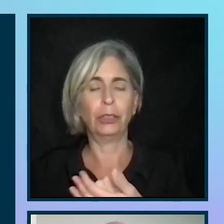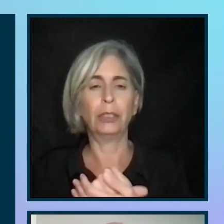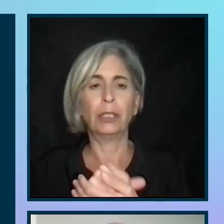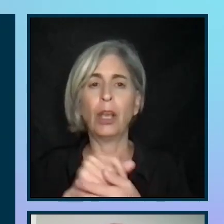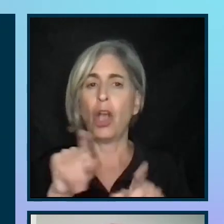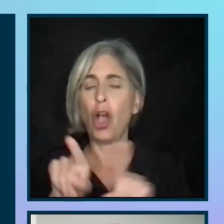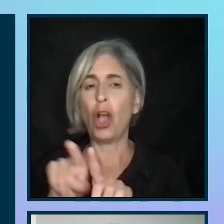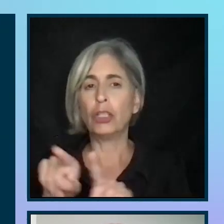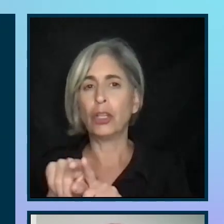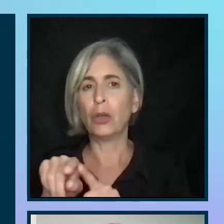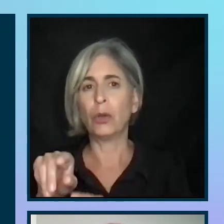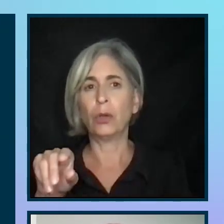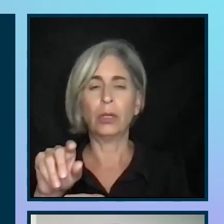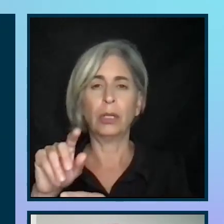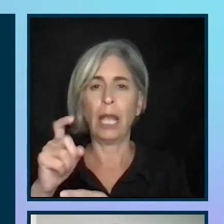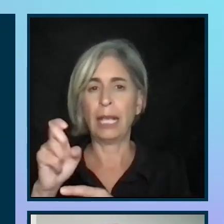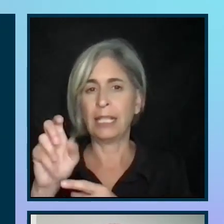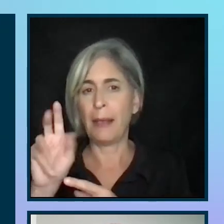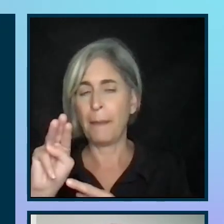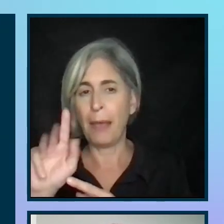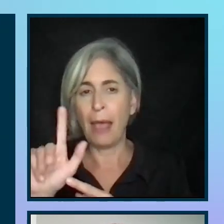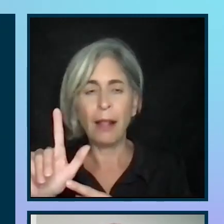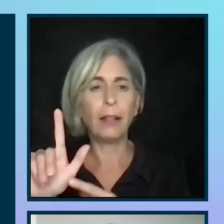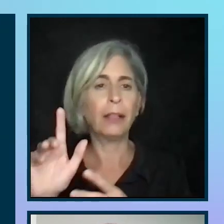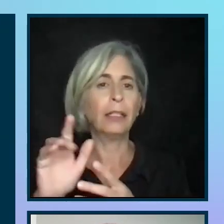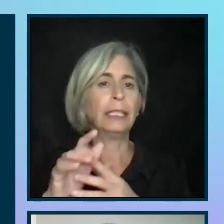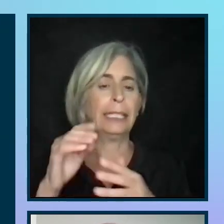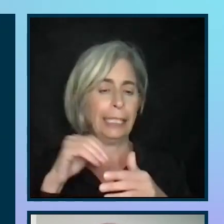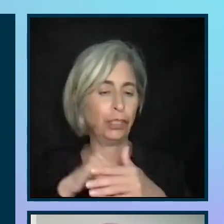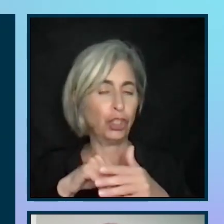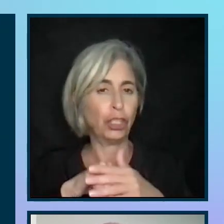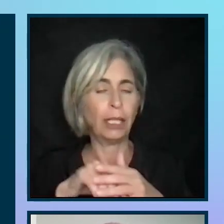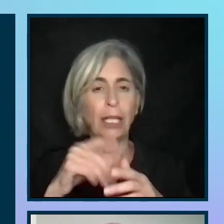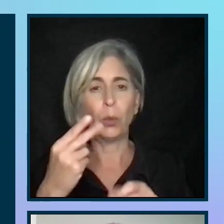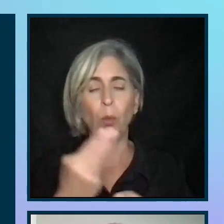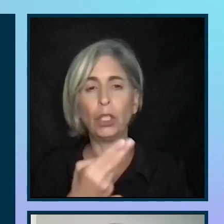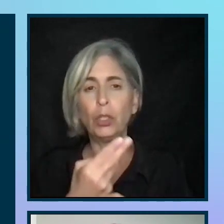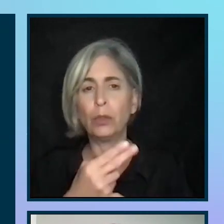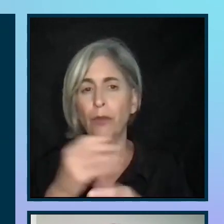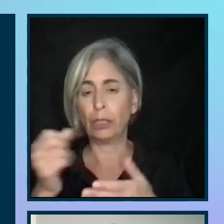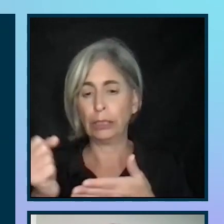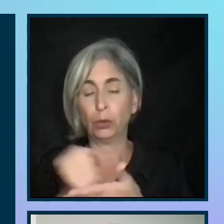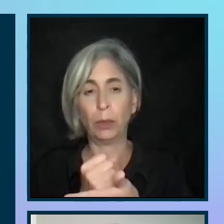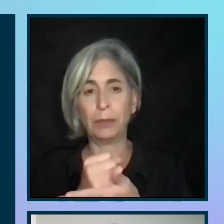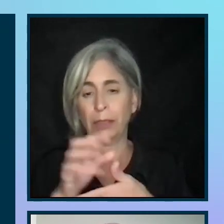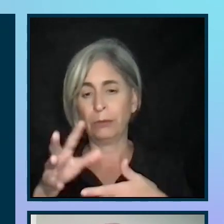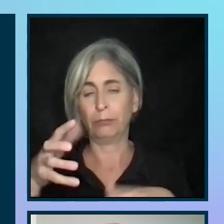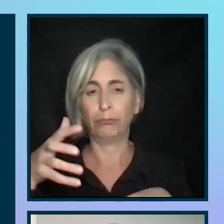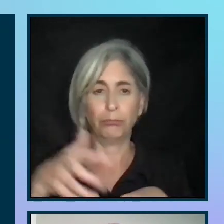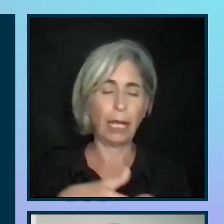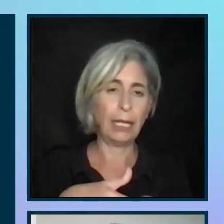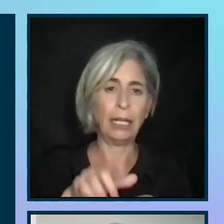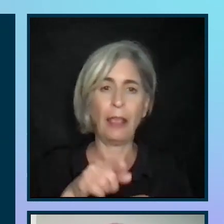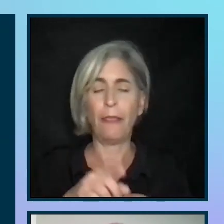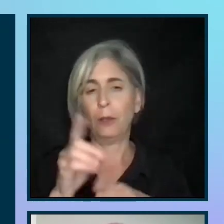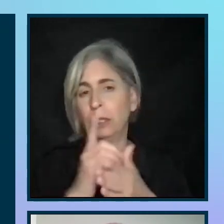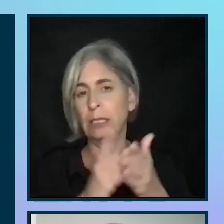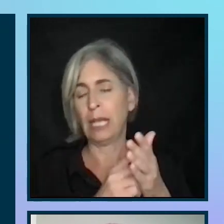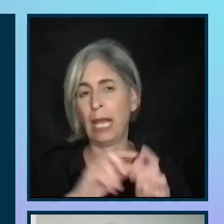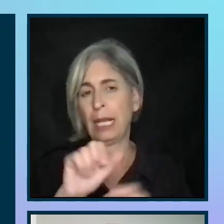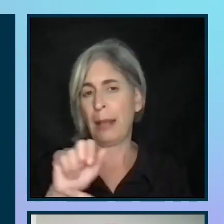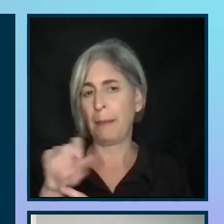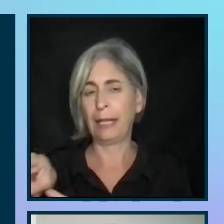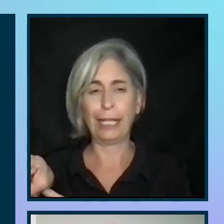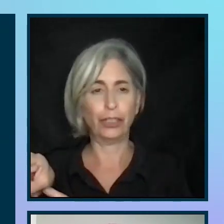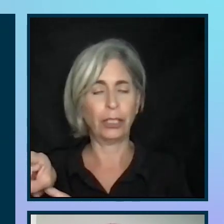We do XML parsing and internal validation of the XML with added scripts that are embedded in the InDesign application,